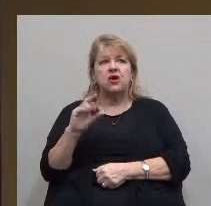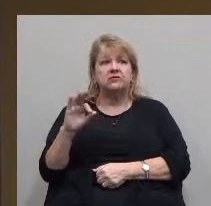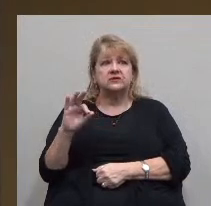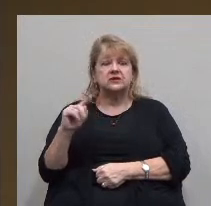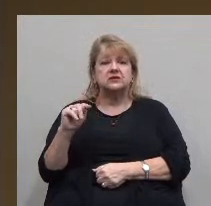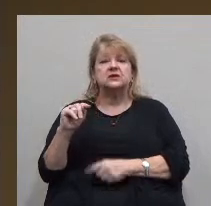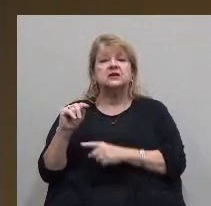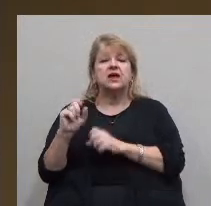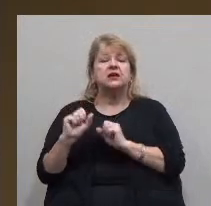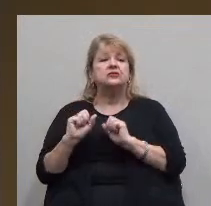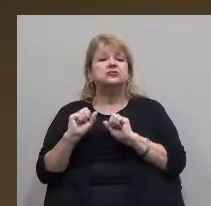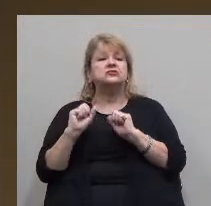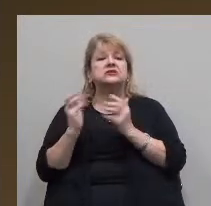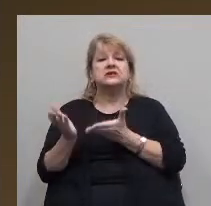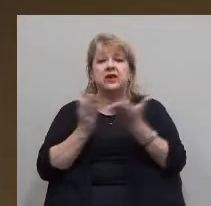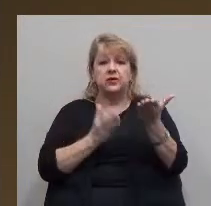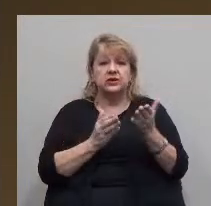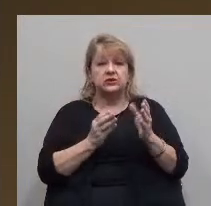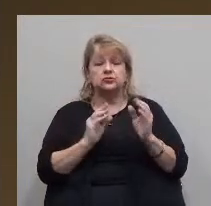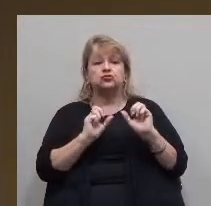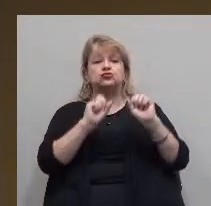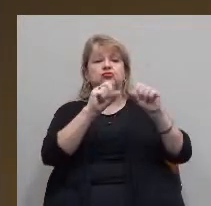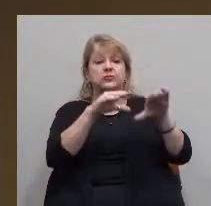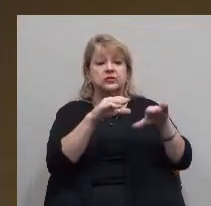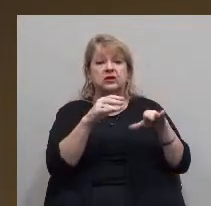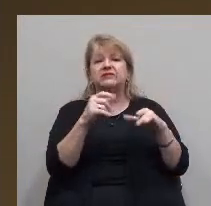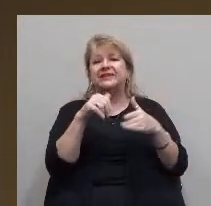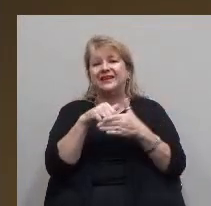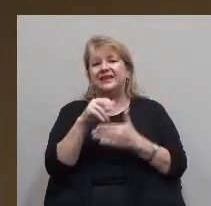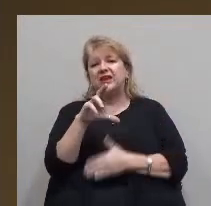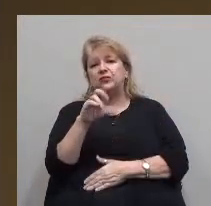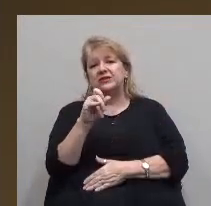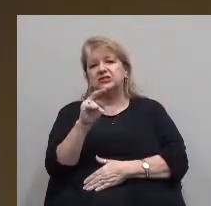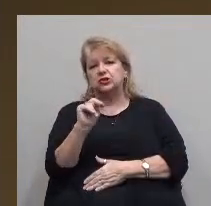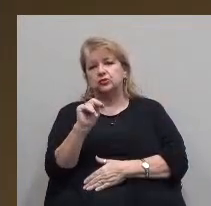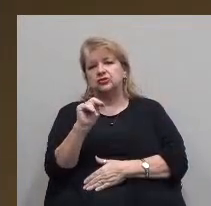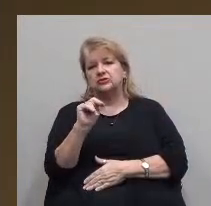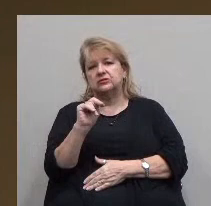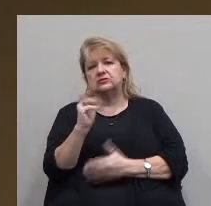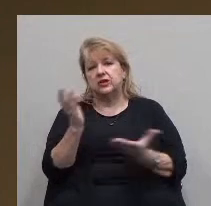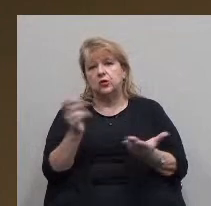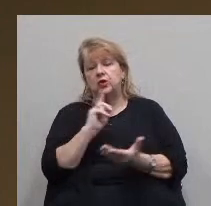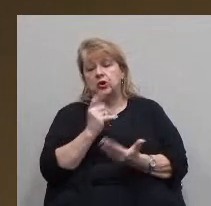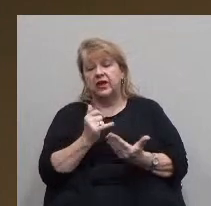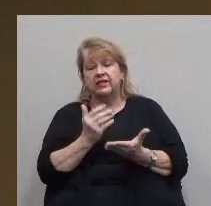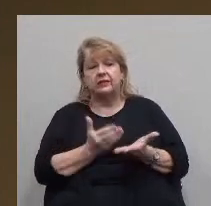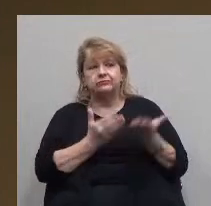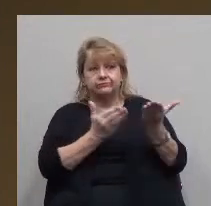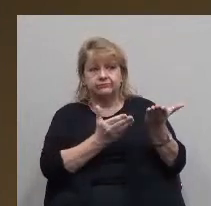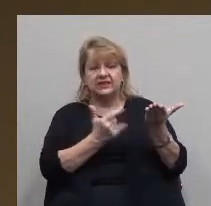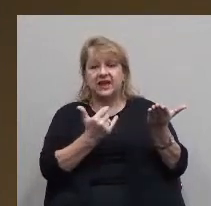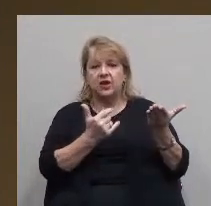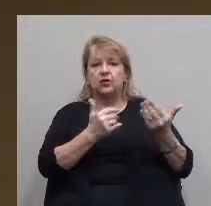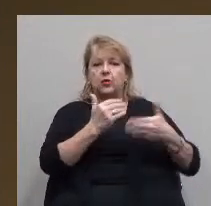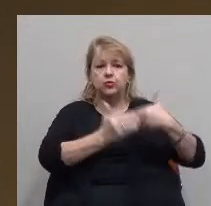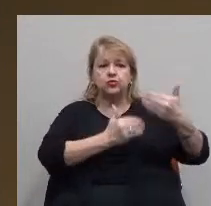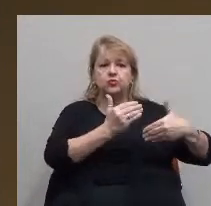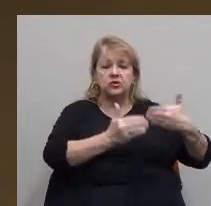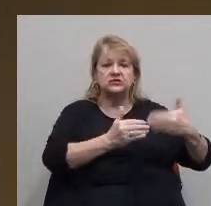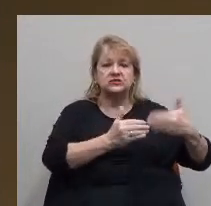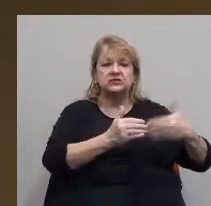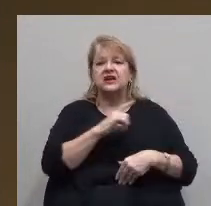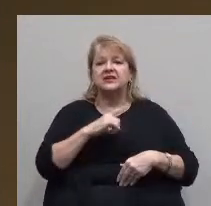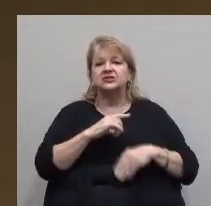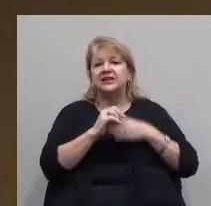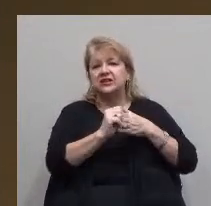and dropped it off, and they put it into a resolution. Here we are. So that's going to go through the process, and legislative leadership is going to weigh in on